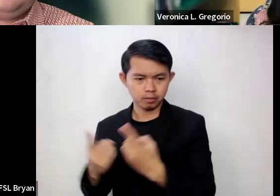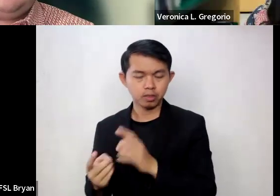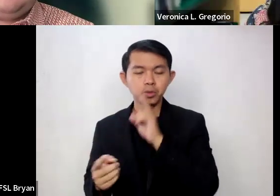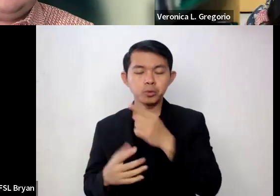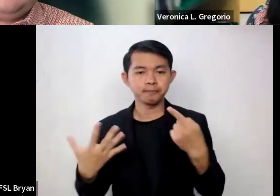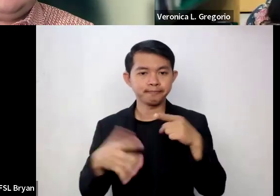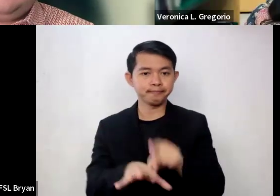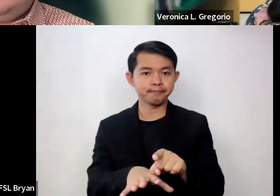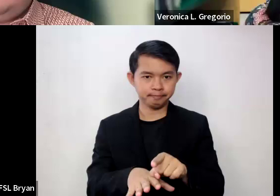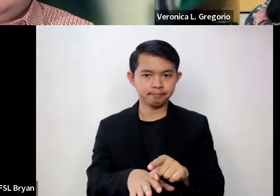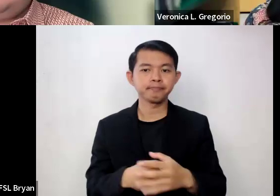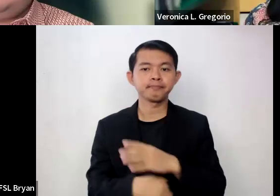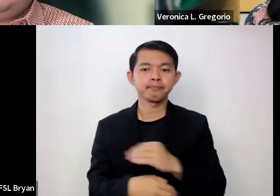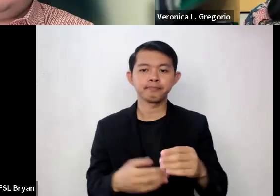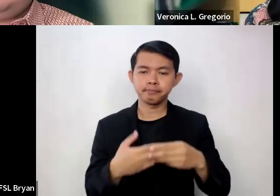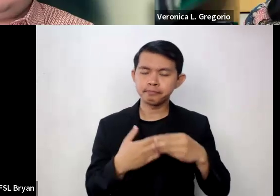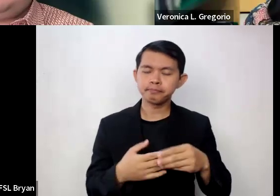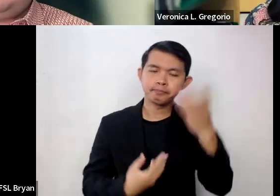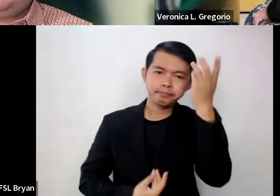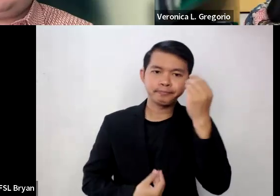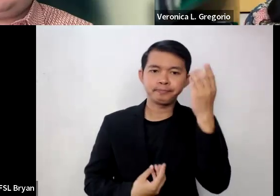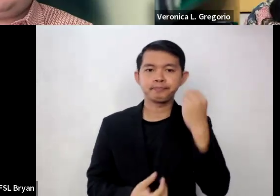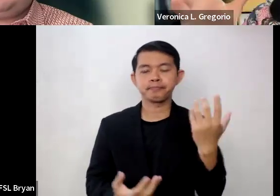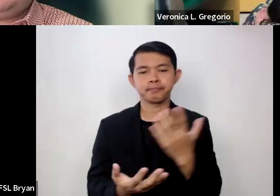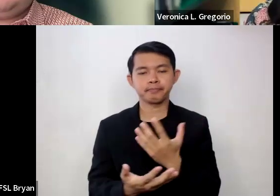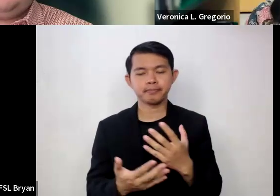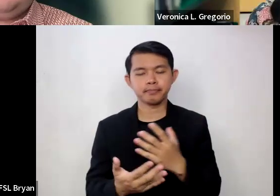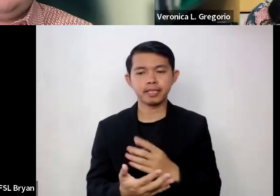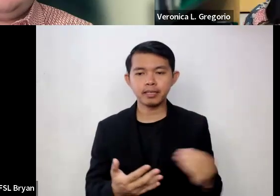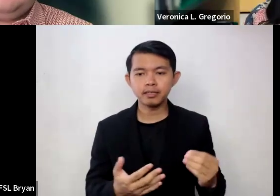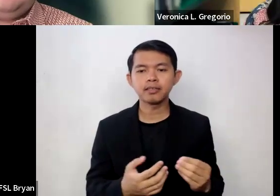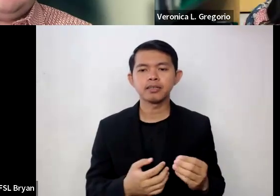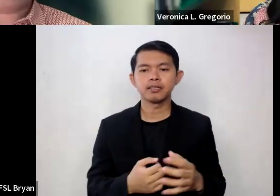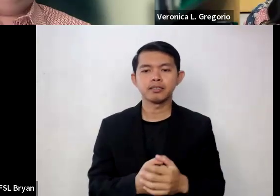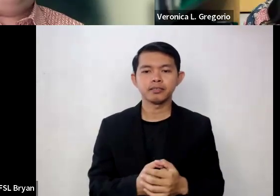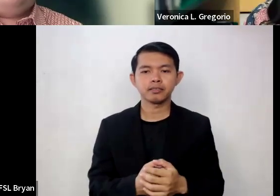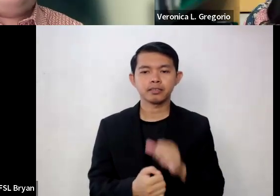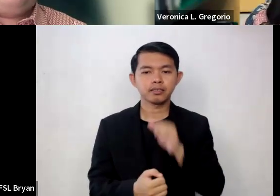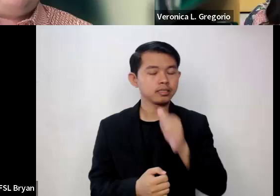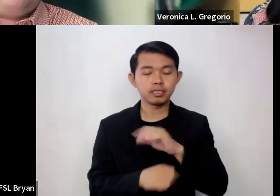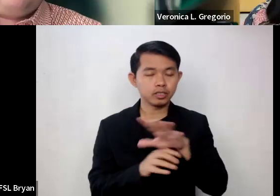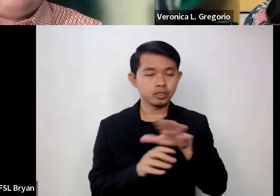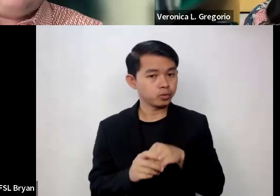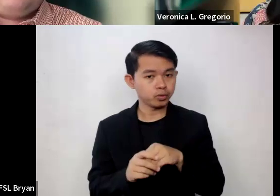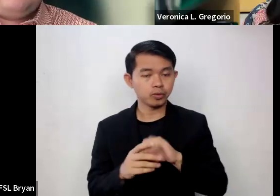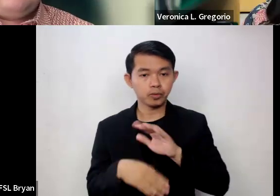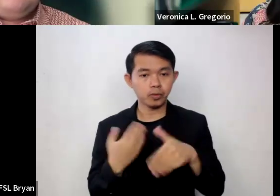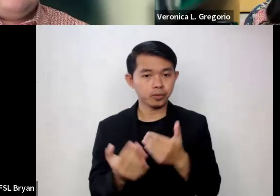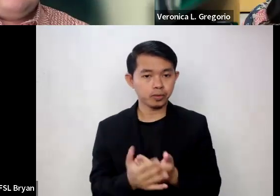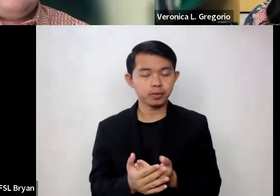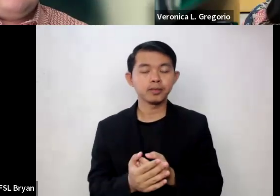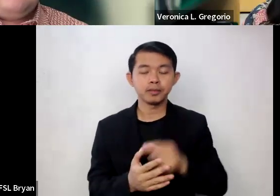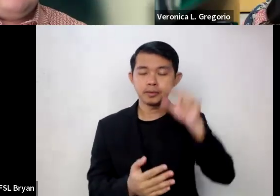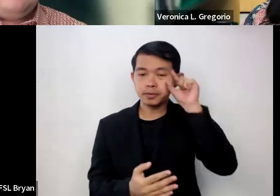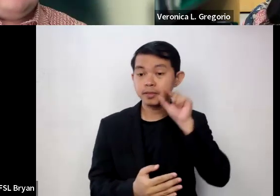very reflexive, and of course, it's not representative of all the gender studies program, but what I'm saying